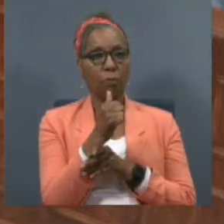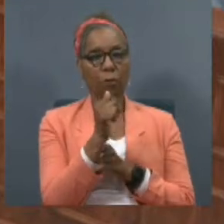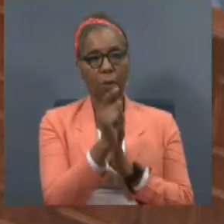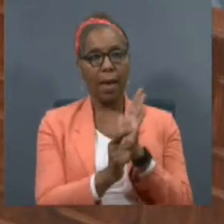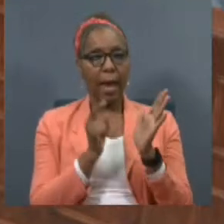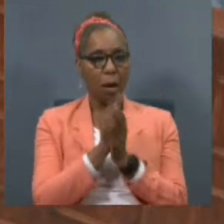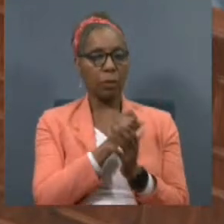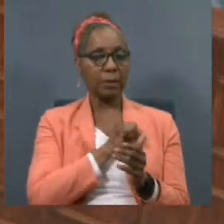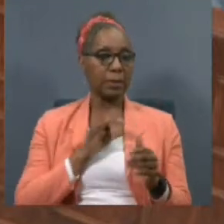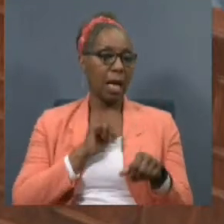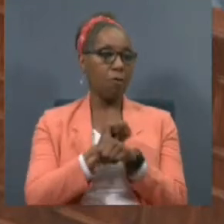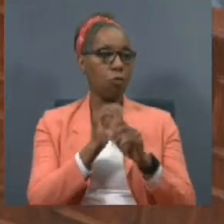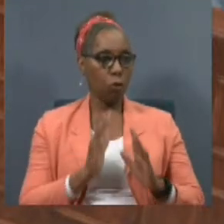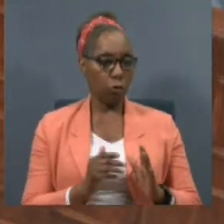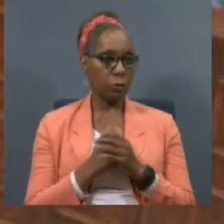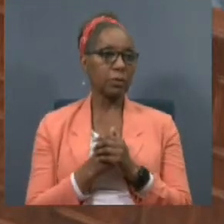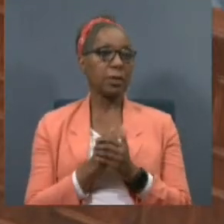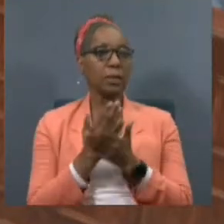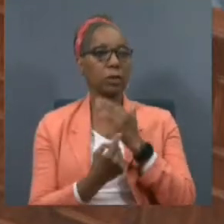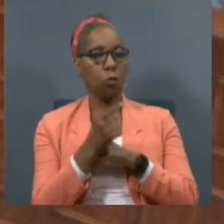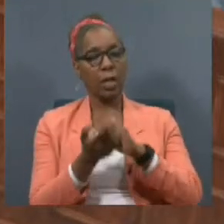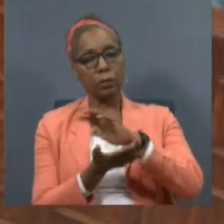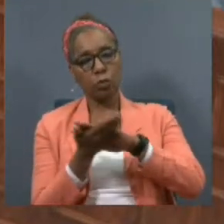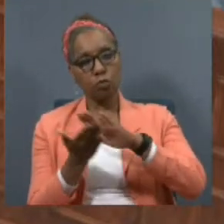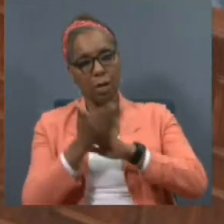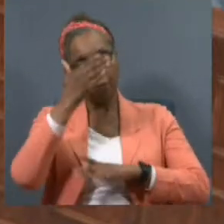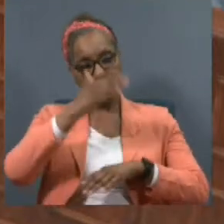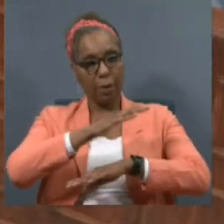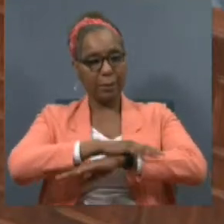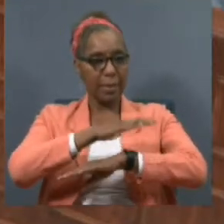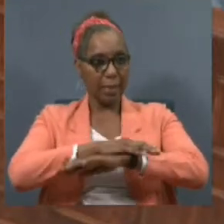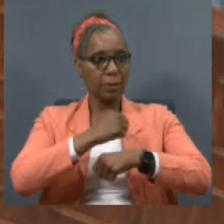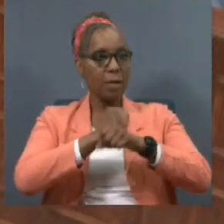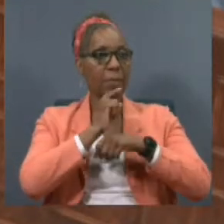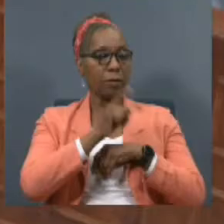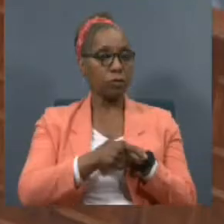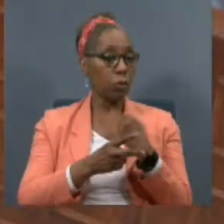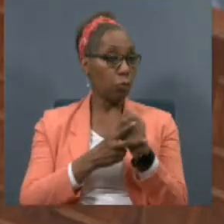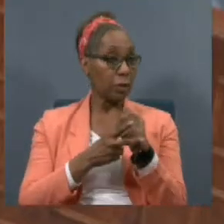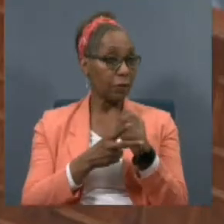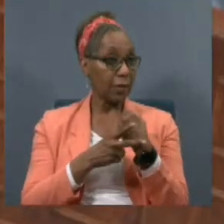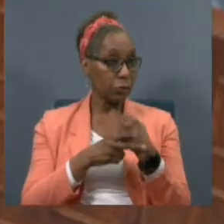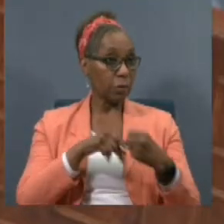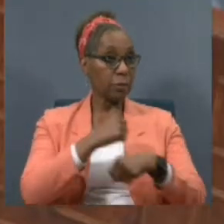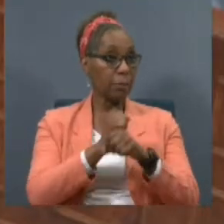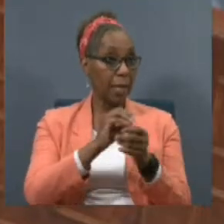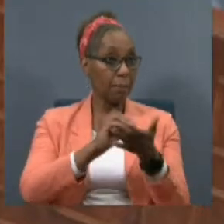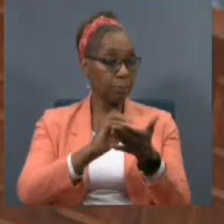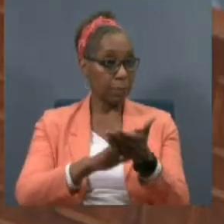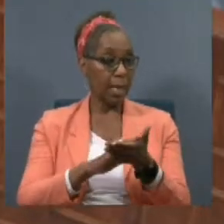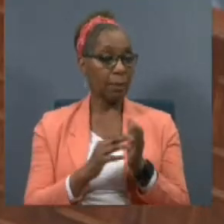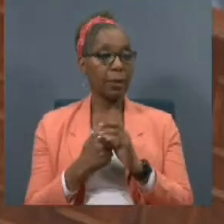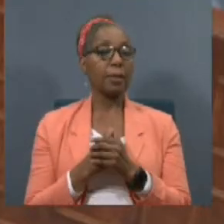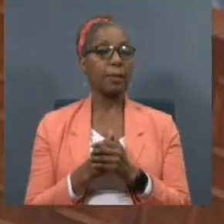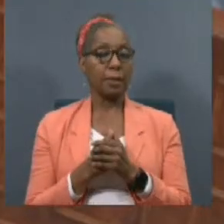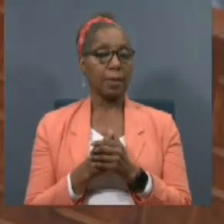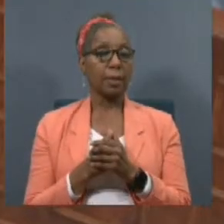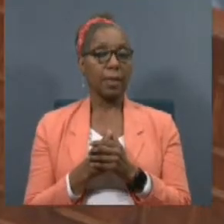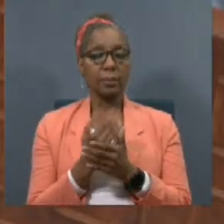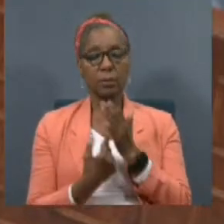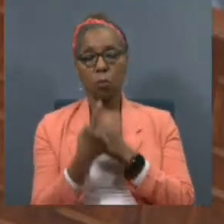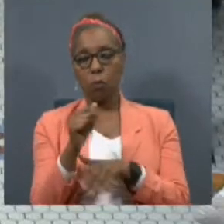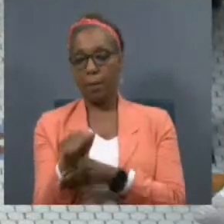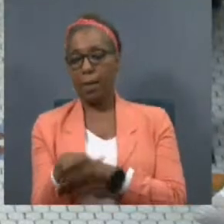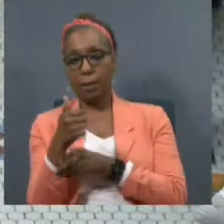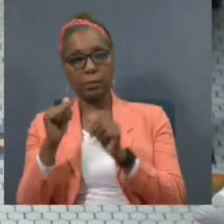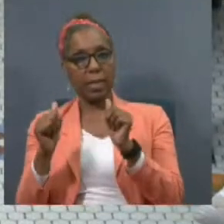staff workers, again, somebody to run kind of the front desk and make sure that reservations are being made and met. And then somebody else